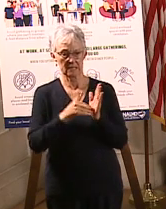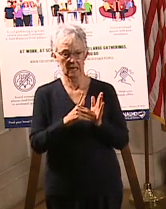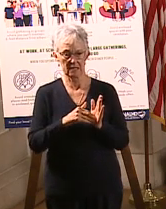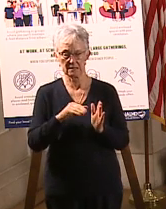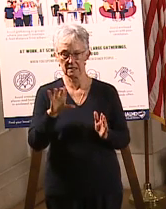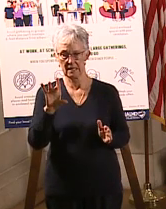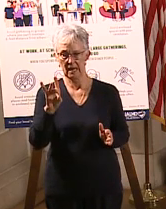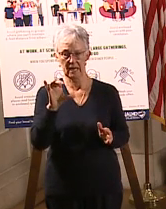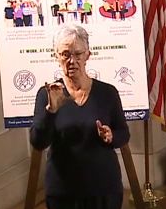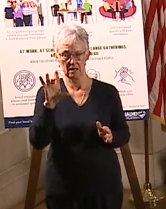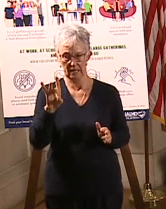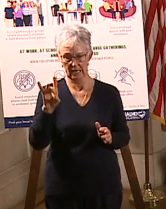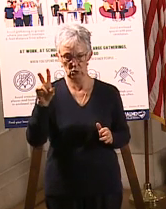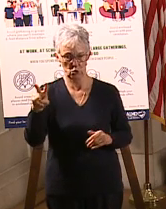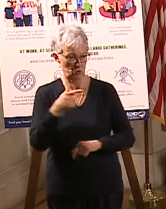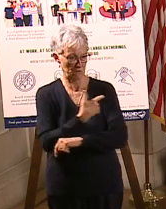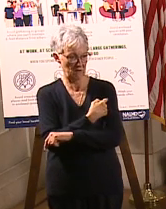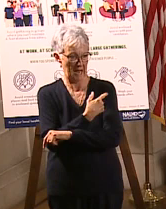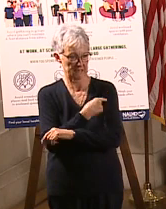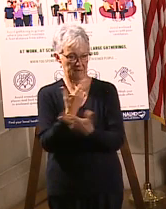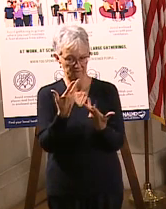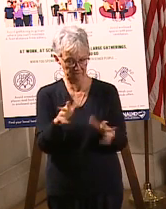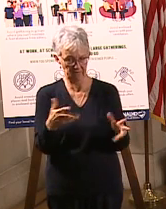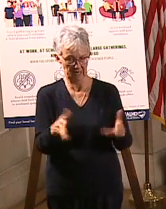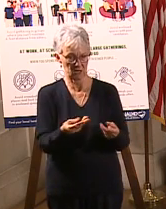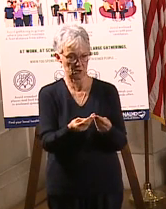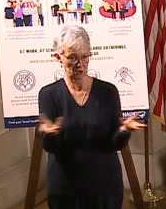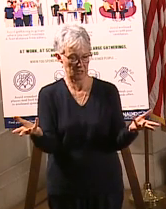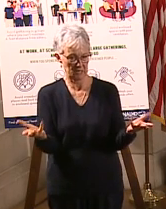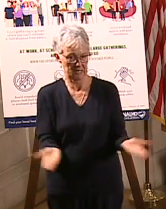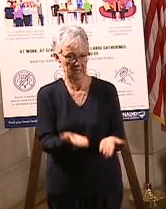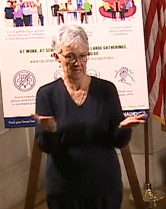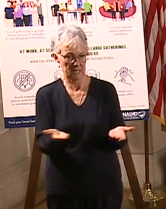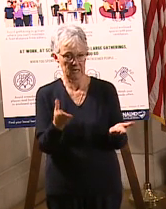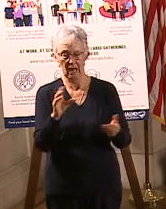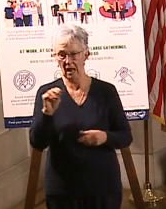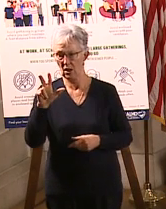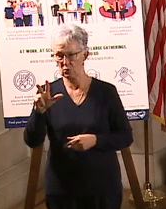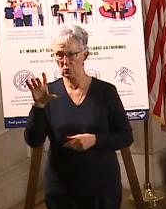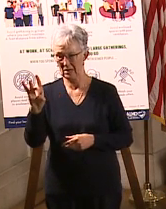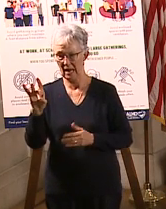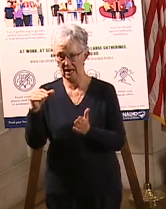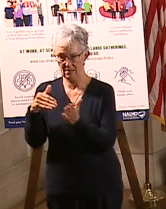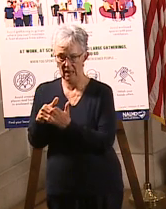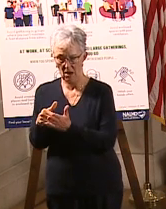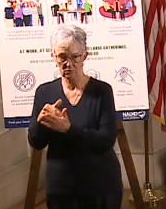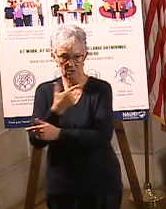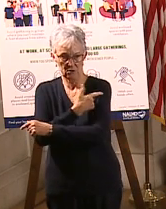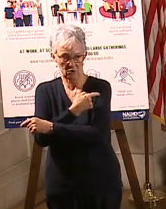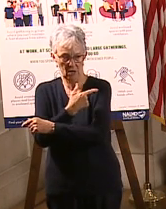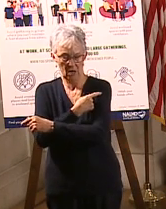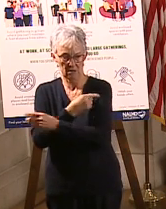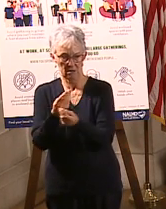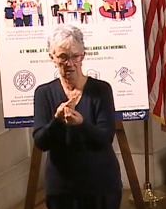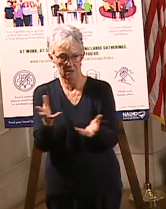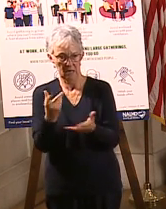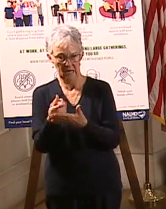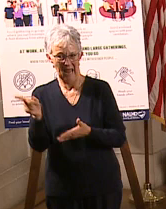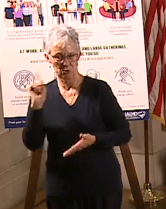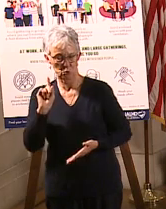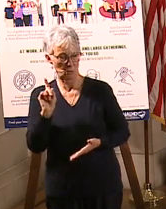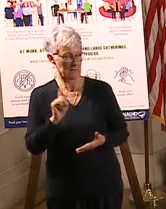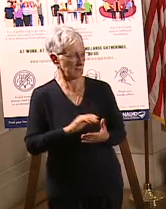76,882 vaccines have been administered in Nebraska, and over 38,000 doses were administered last week alone. Hey, Angie, actually, I'm going to stop you